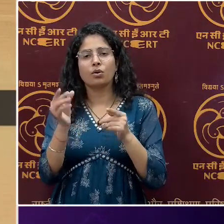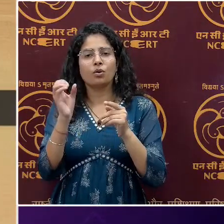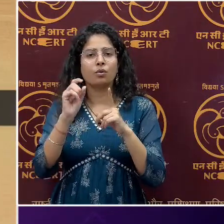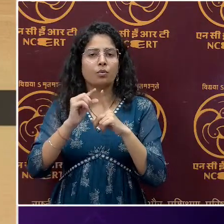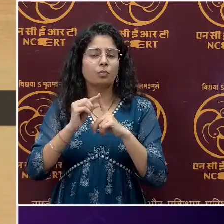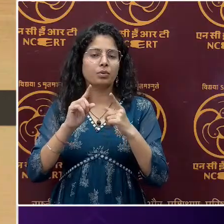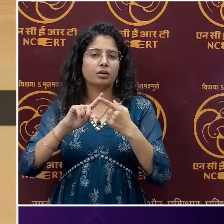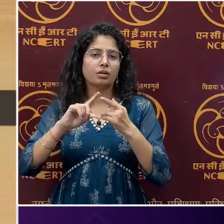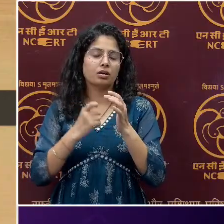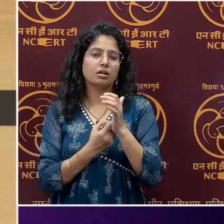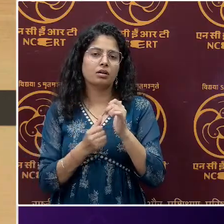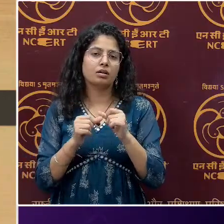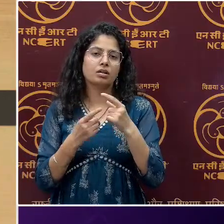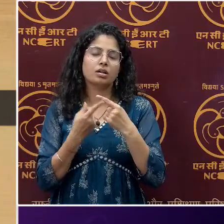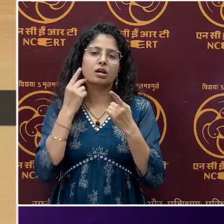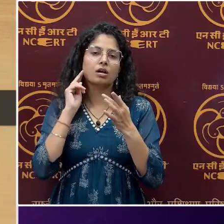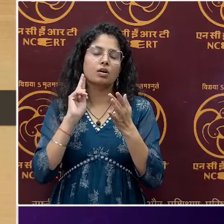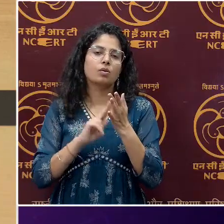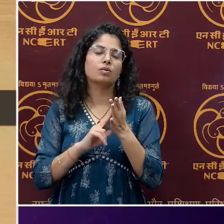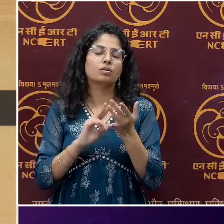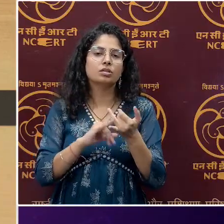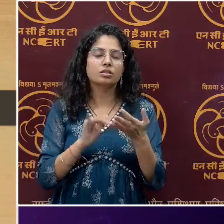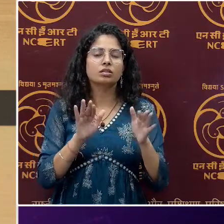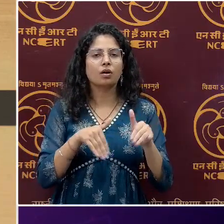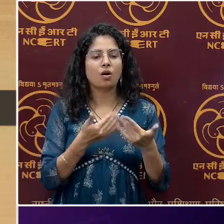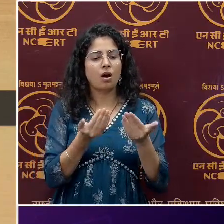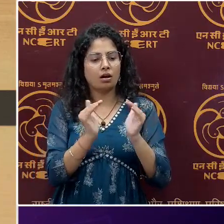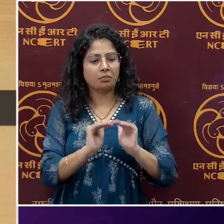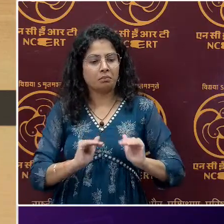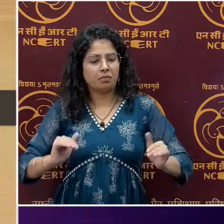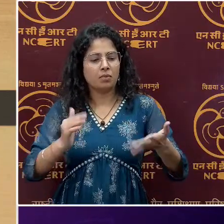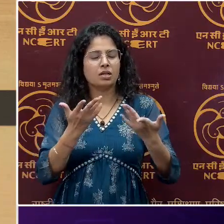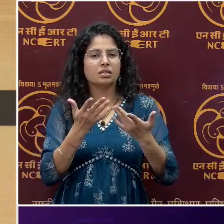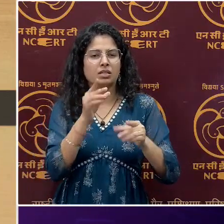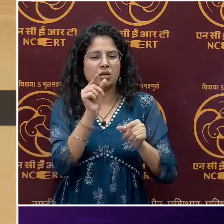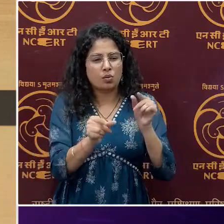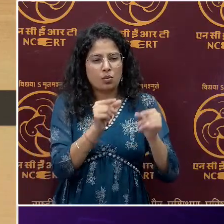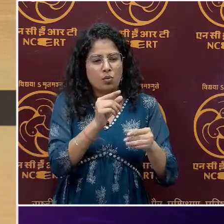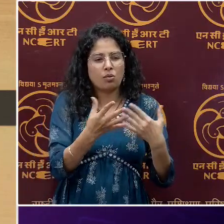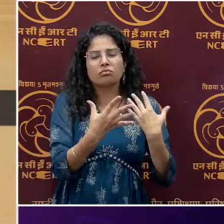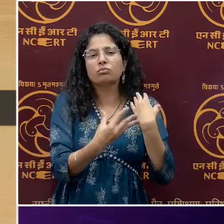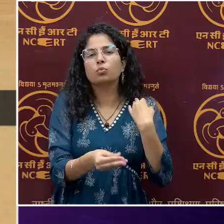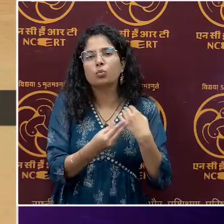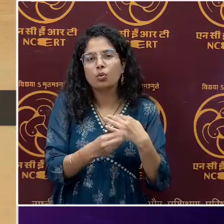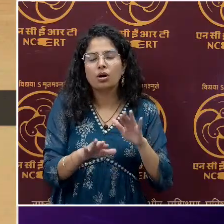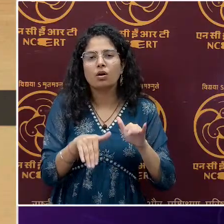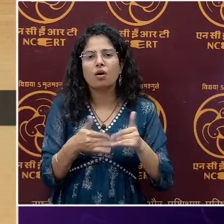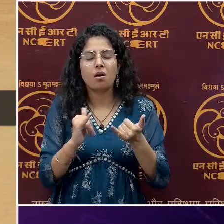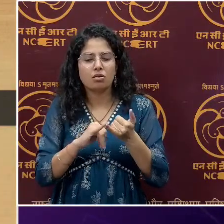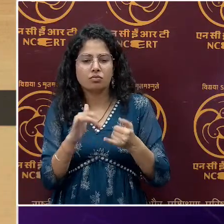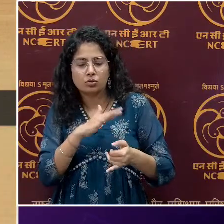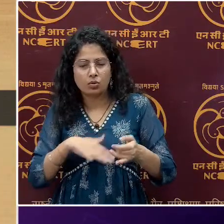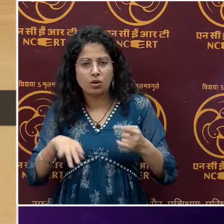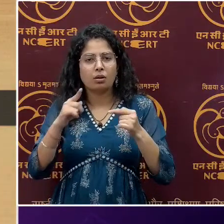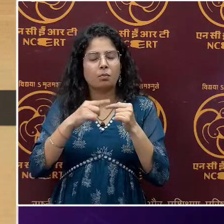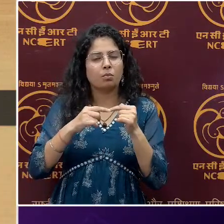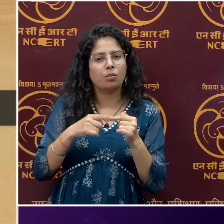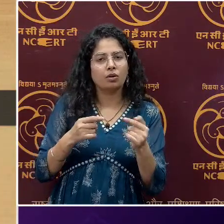marriages, untouchability, and people who are suffering from economic disparities, social disparities,